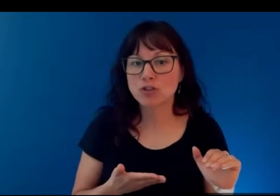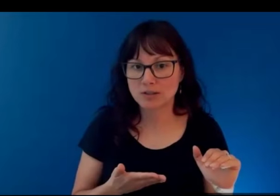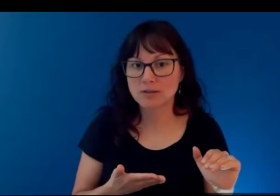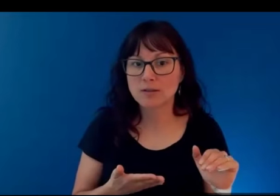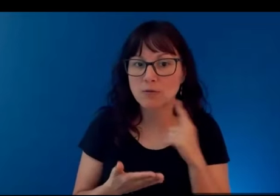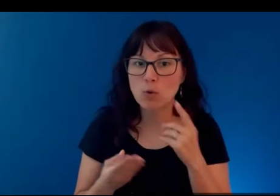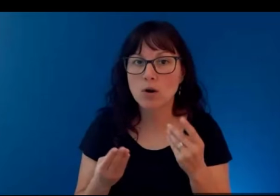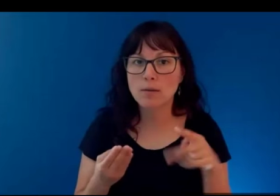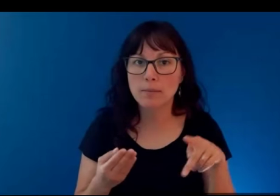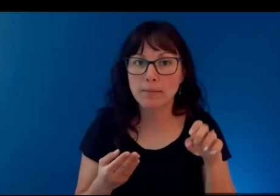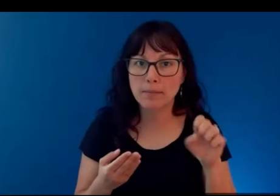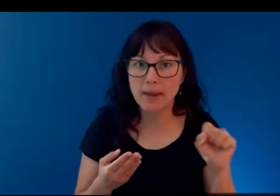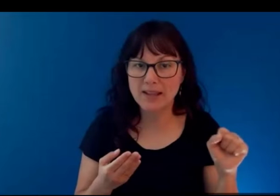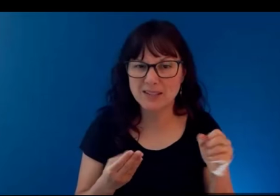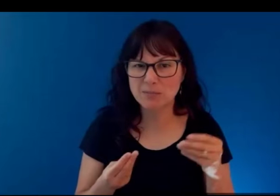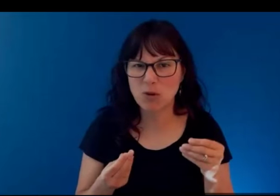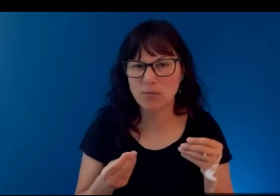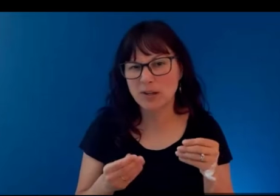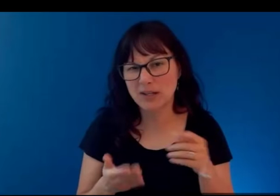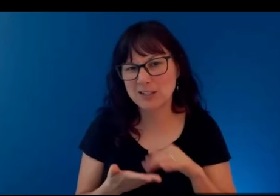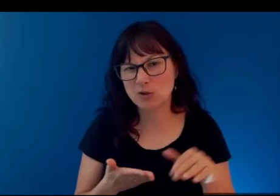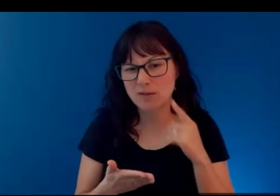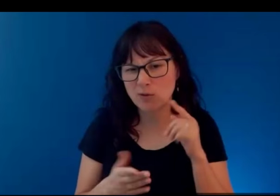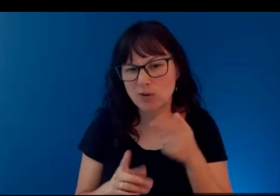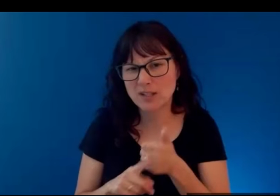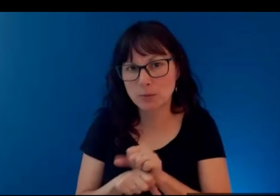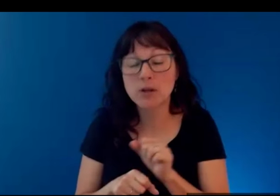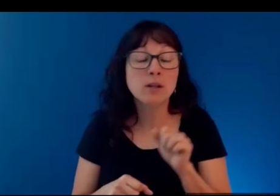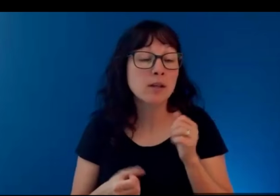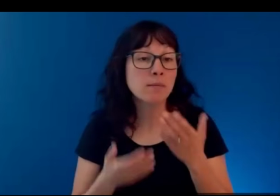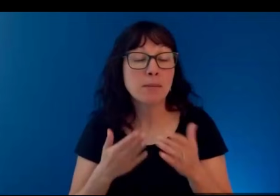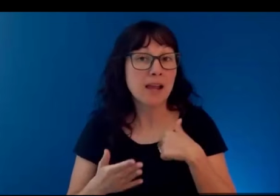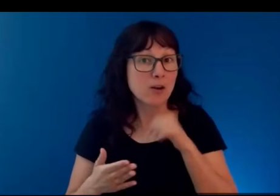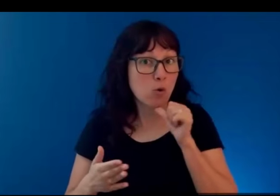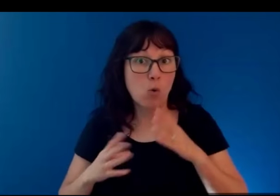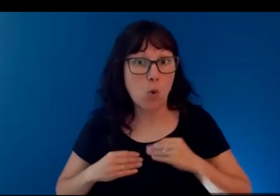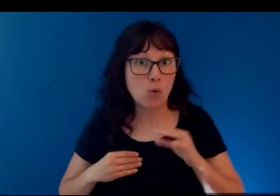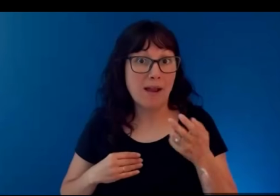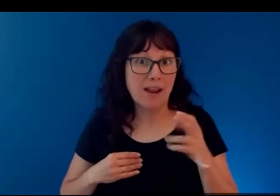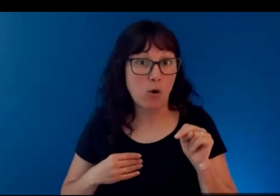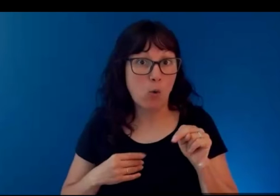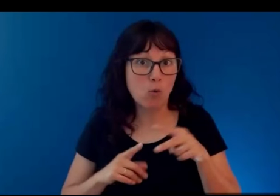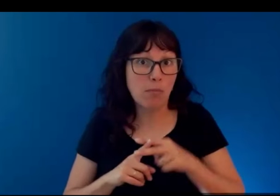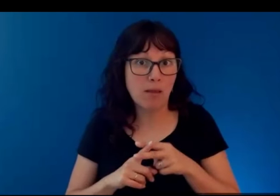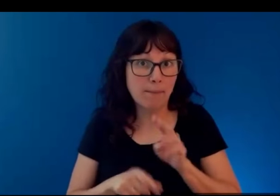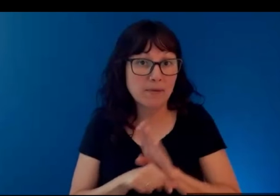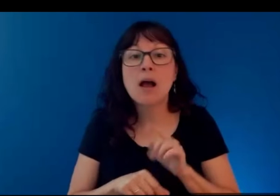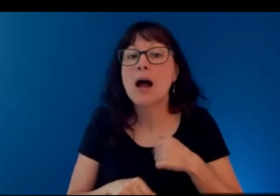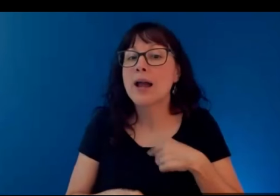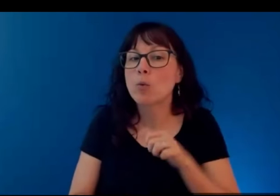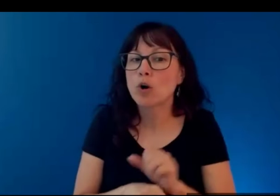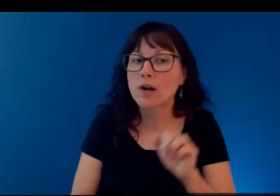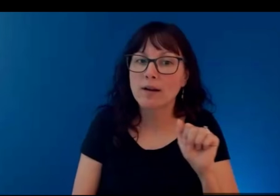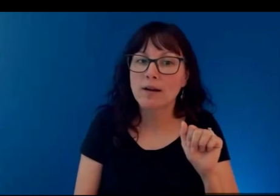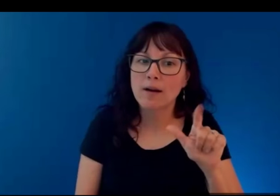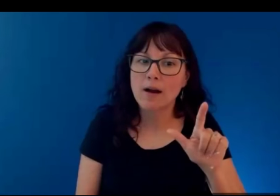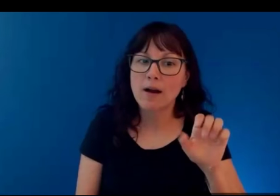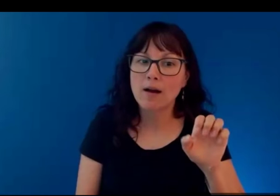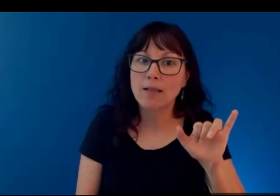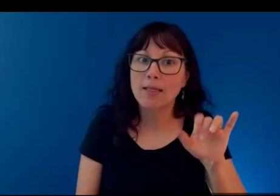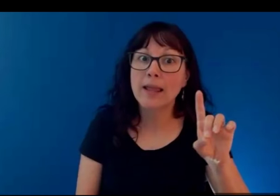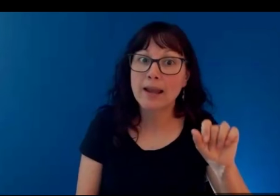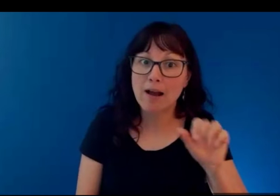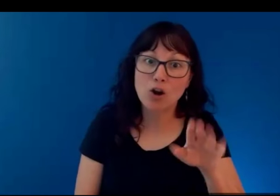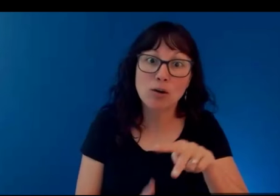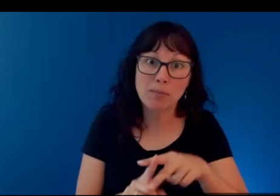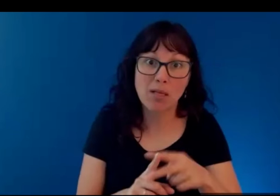self-support. So if instead of owning my own plumbing business, I worked for Aleda's plumbing company, but she still required me to